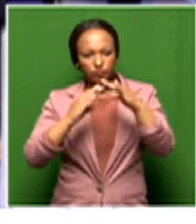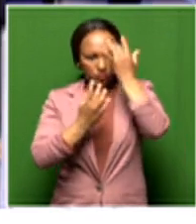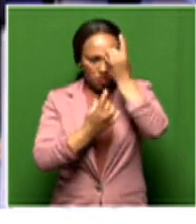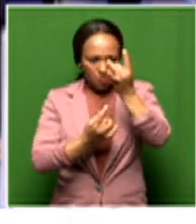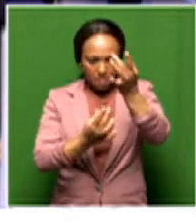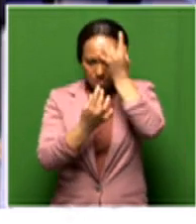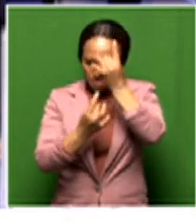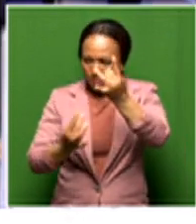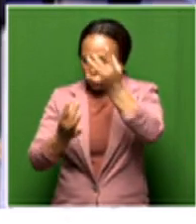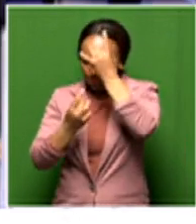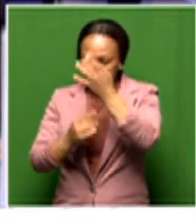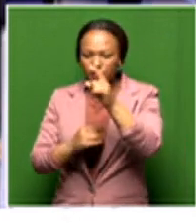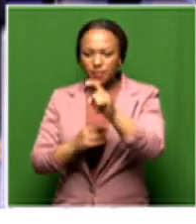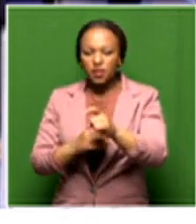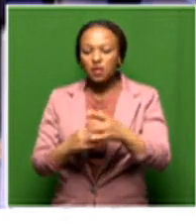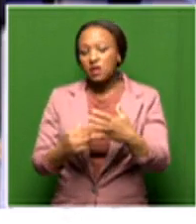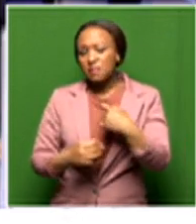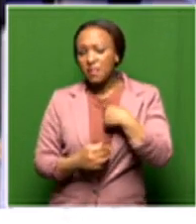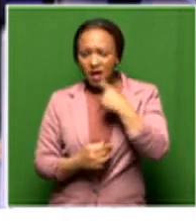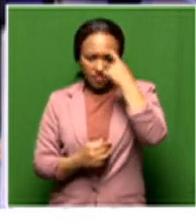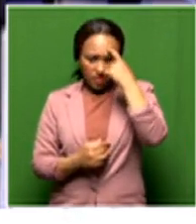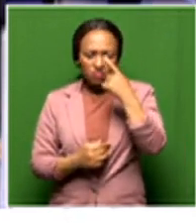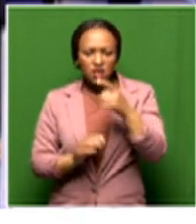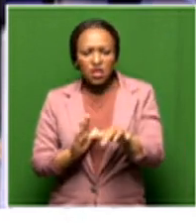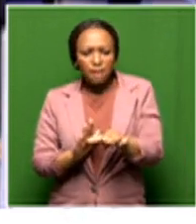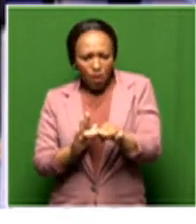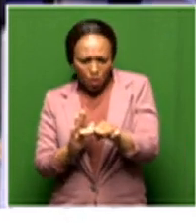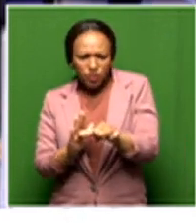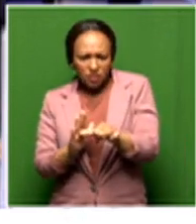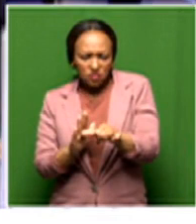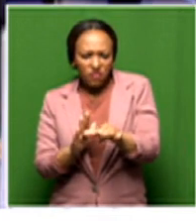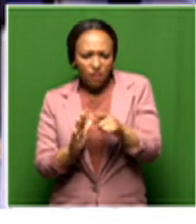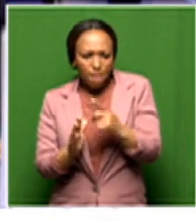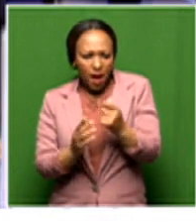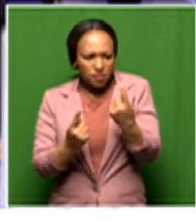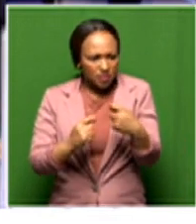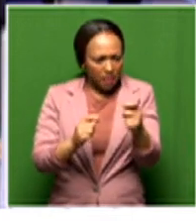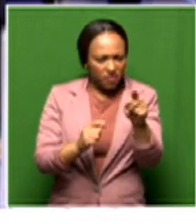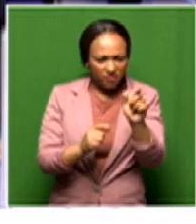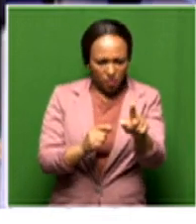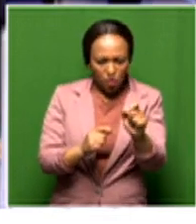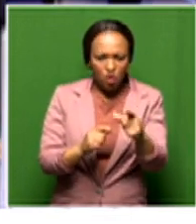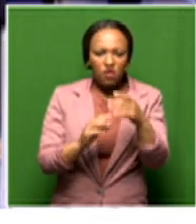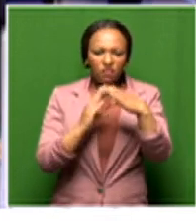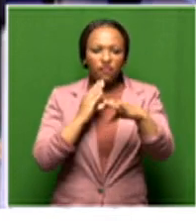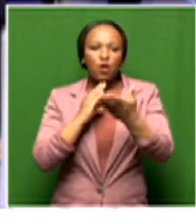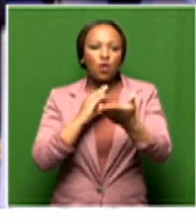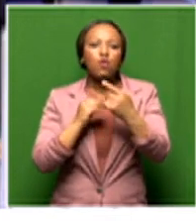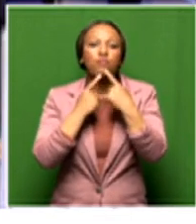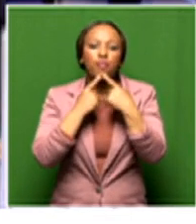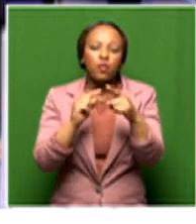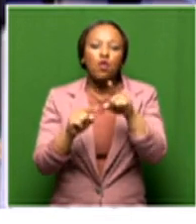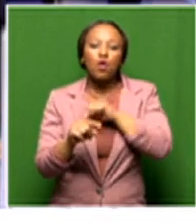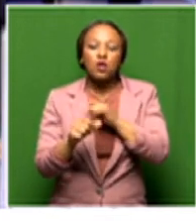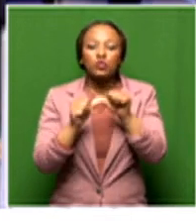the messages. And so I think that it is an important investment, because you do need to continue to create